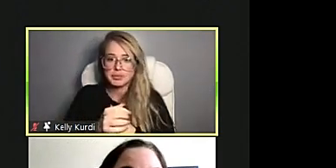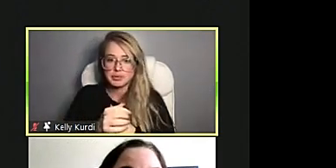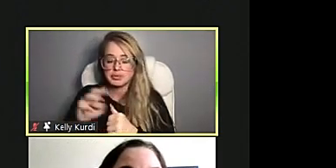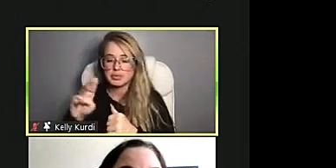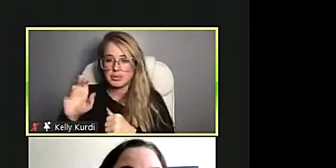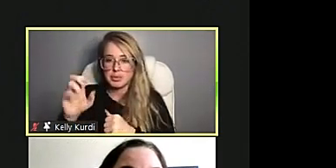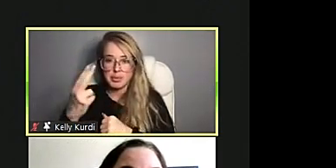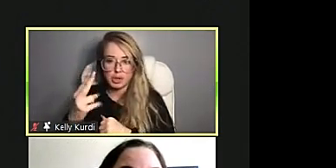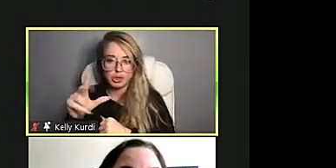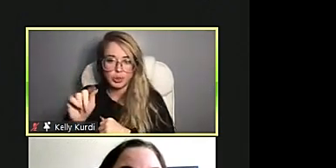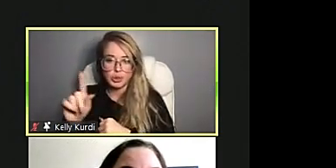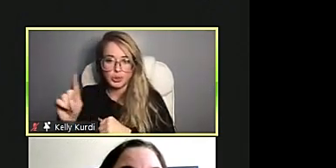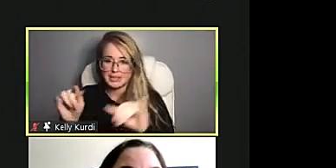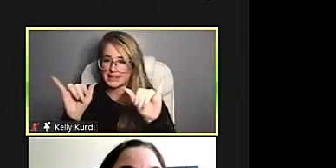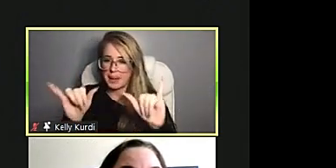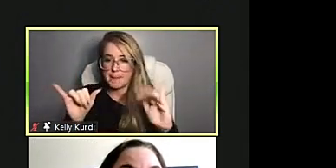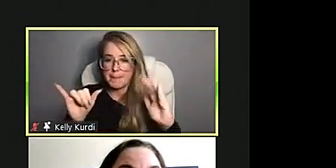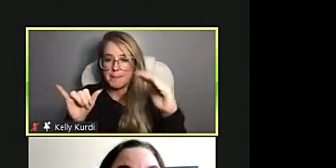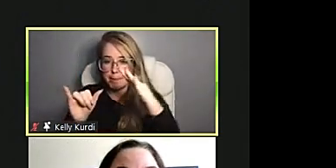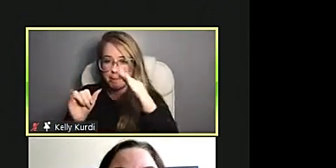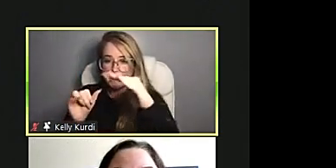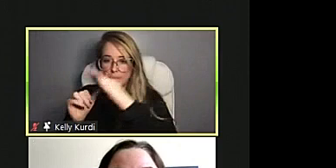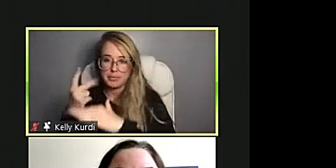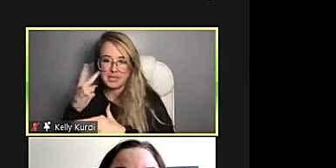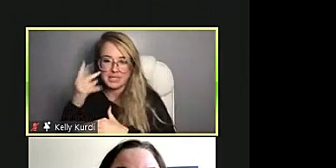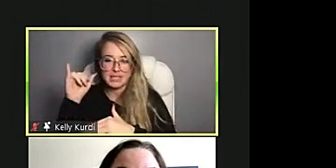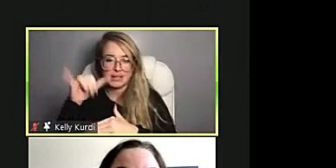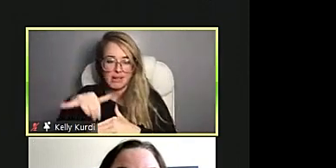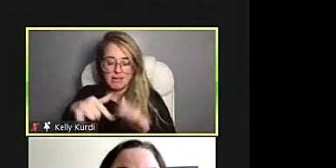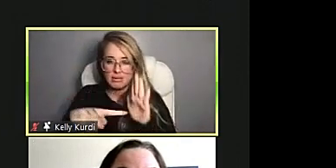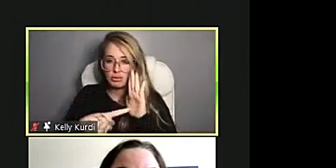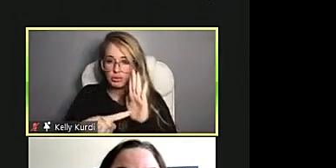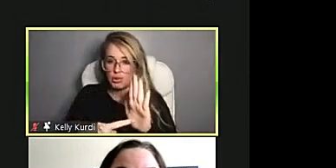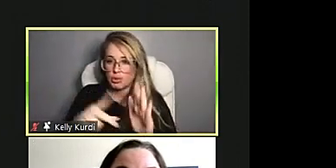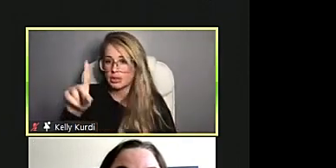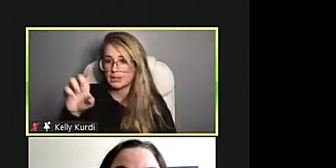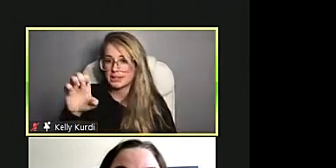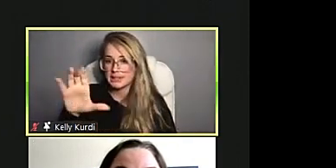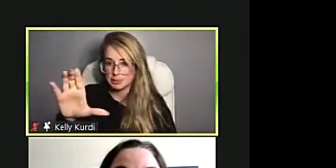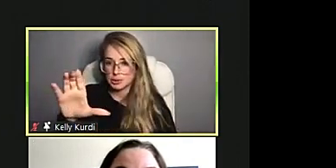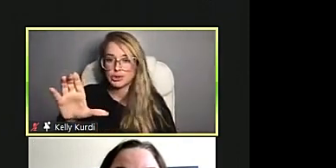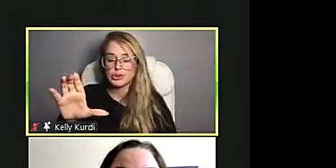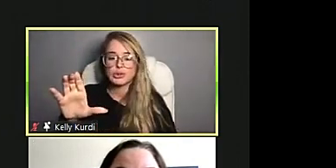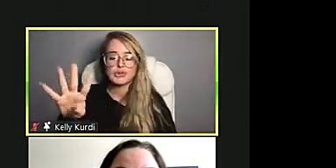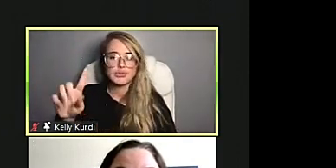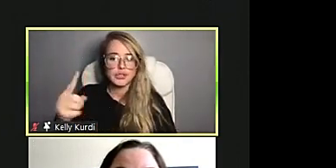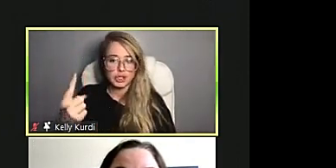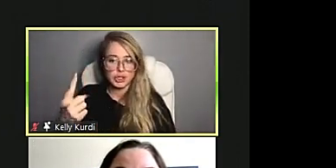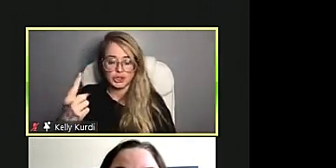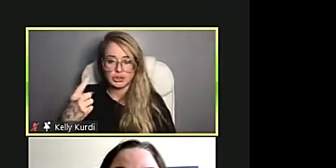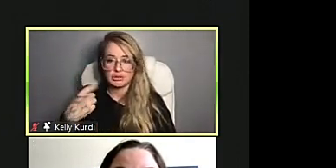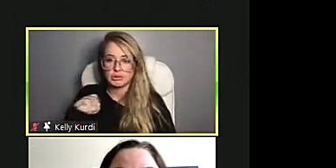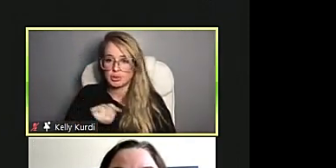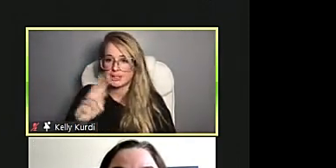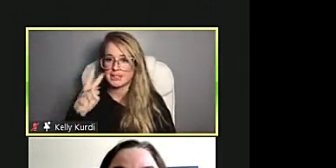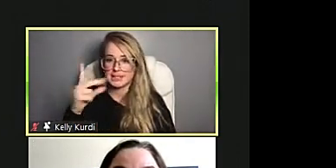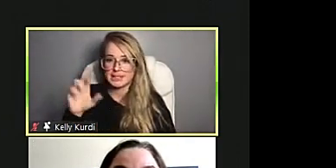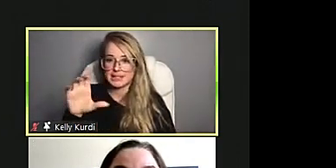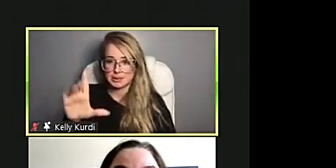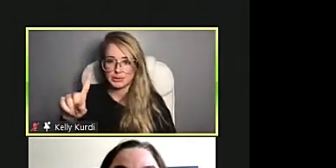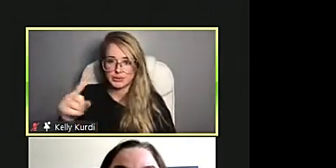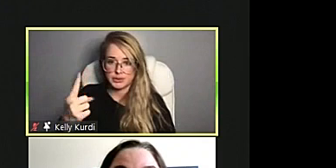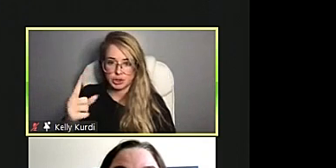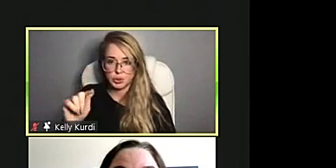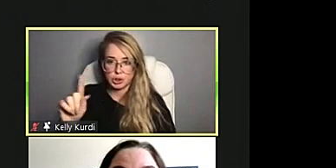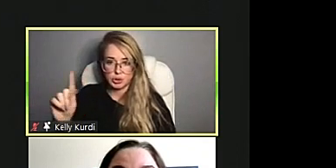March of 2020. And you can see that in December 1st, actually, of 2020, we hit that peak